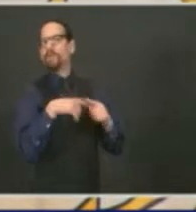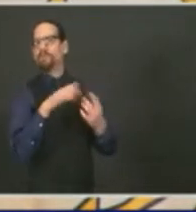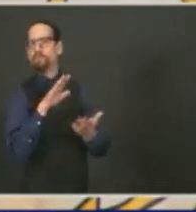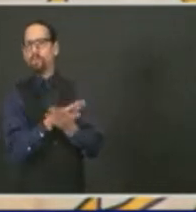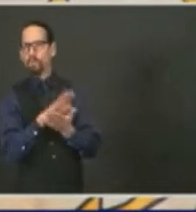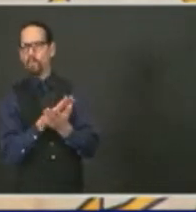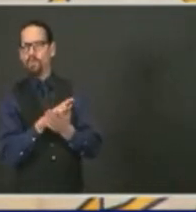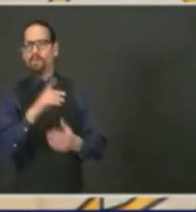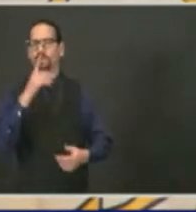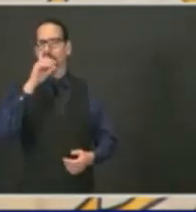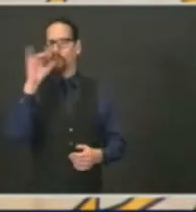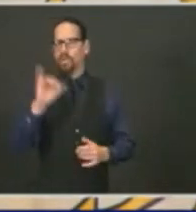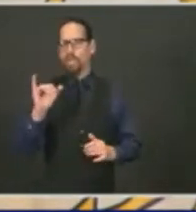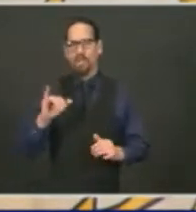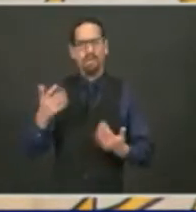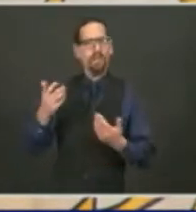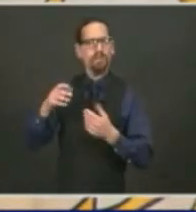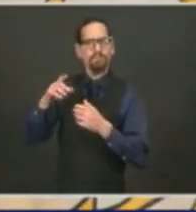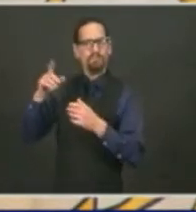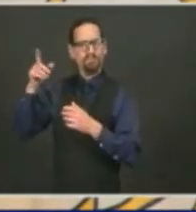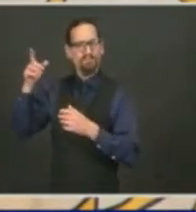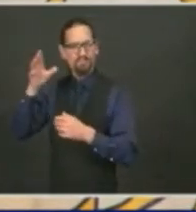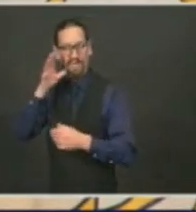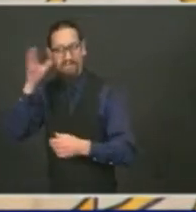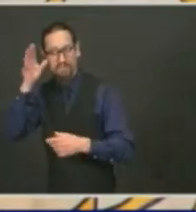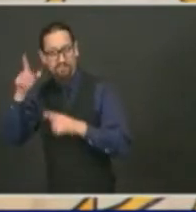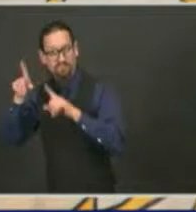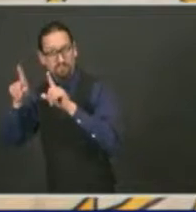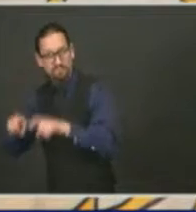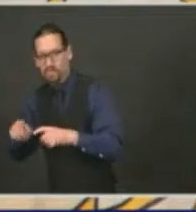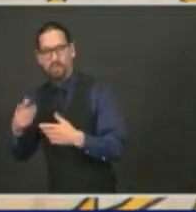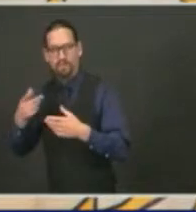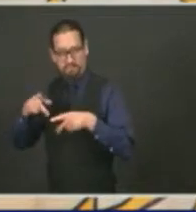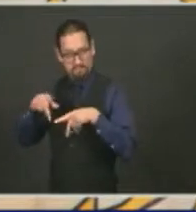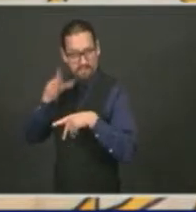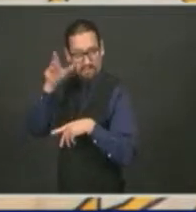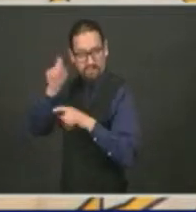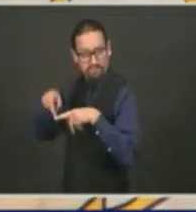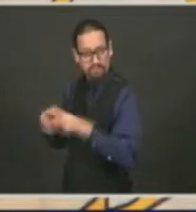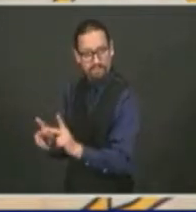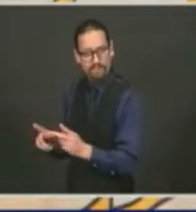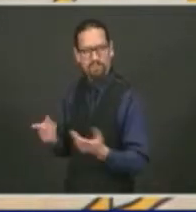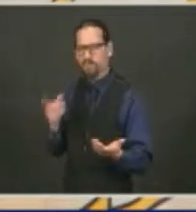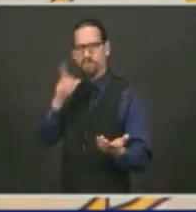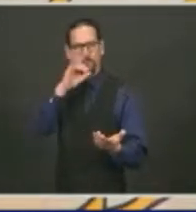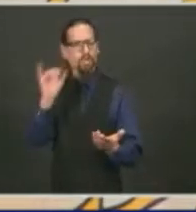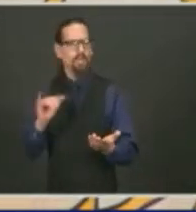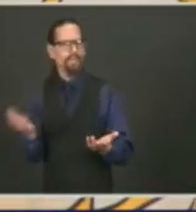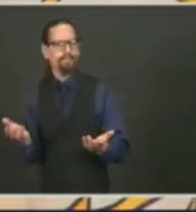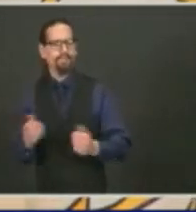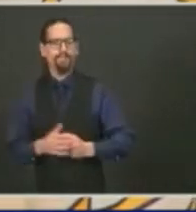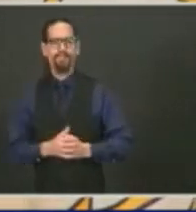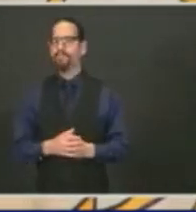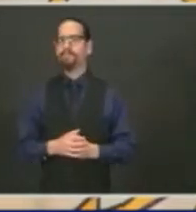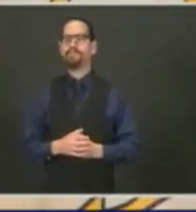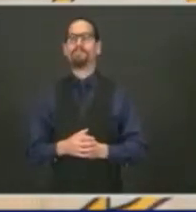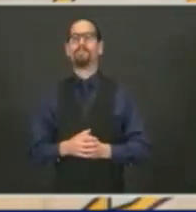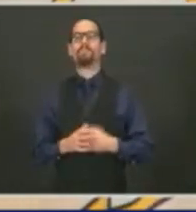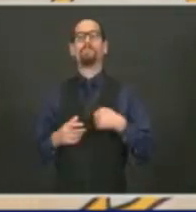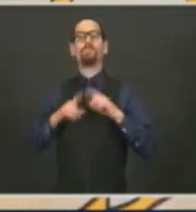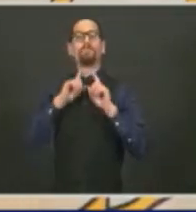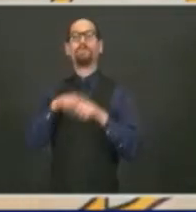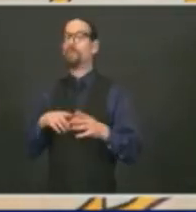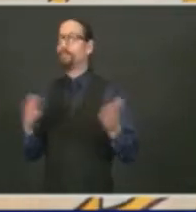parental consent for this on-site school testing? So there's two ways that we're going to do it. One, and this is why we went